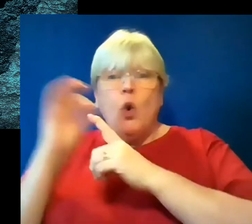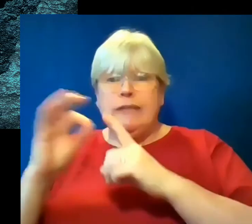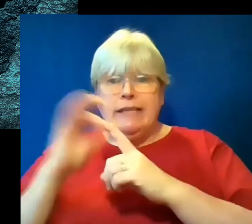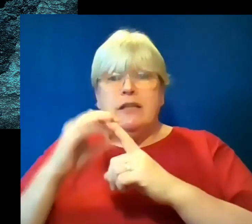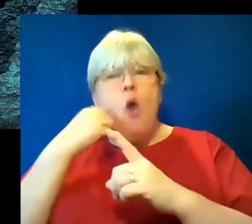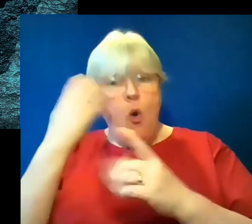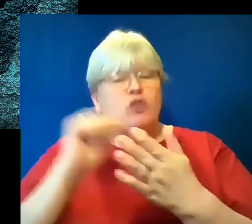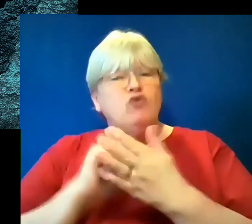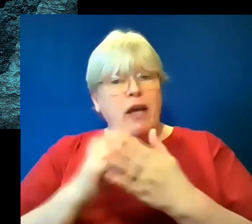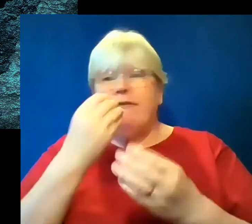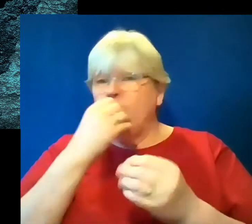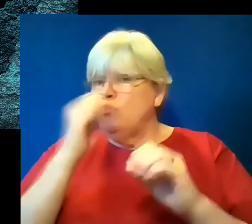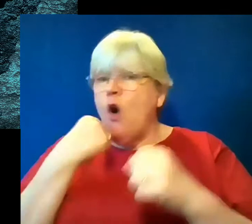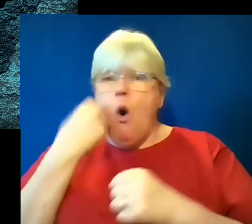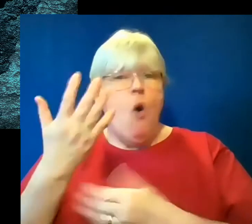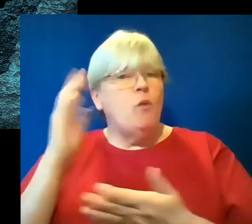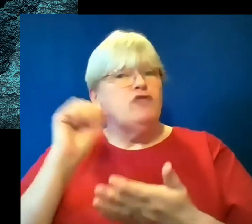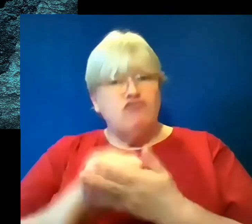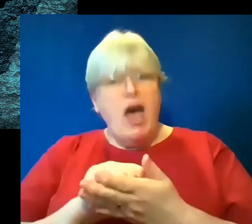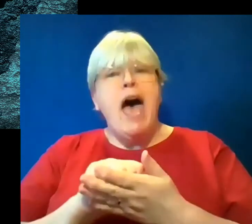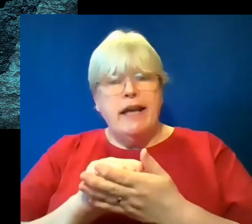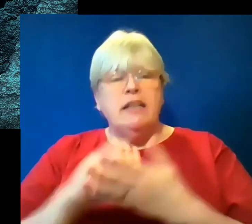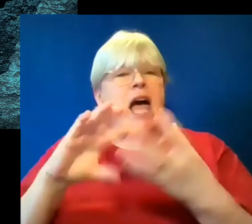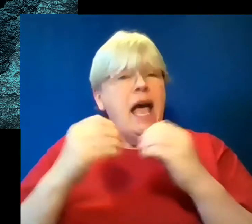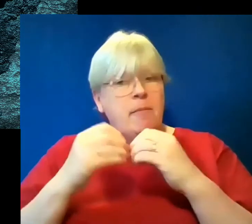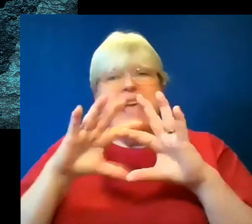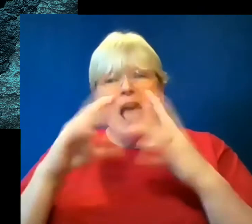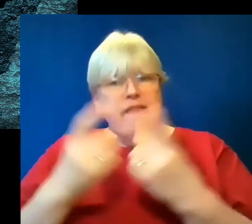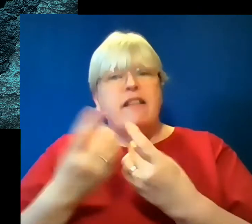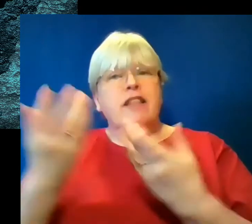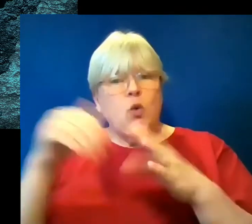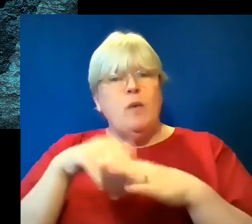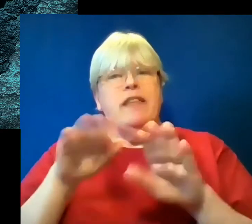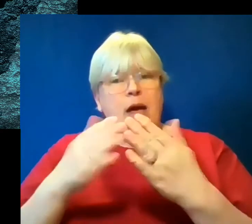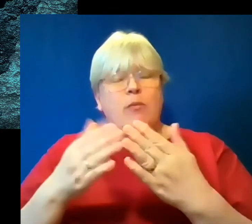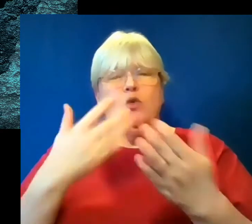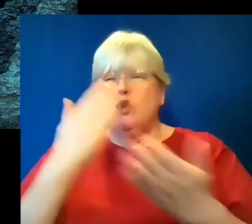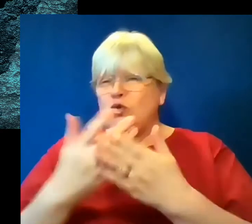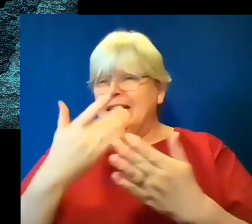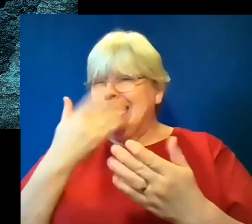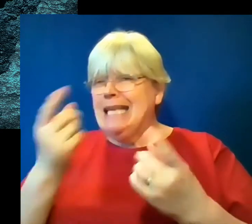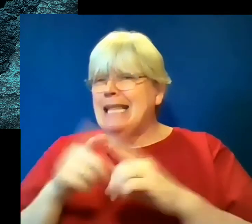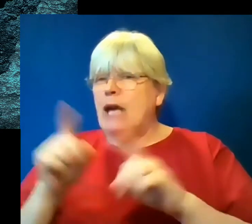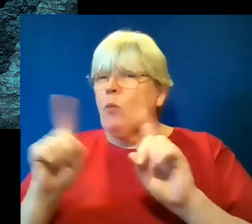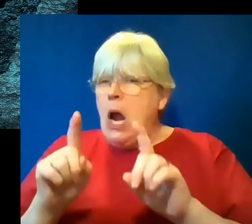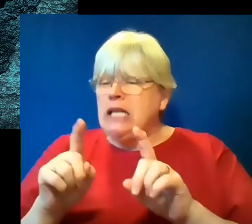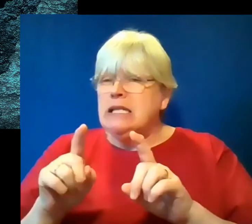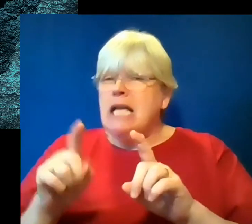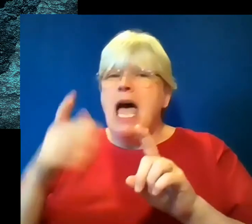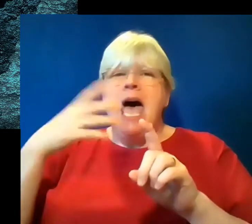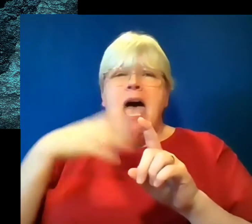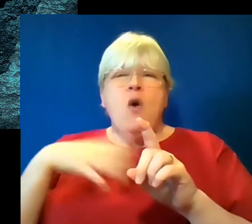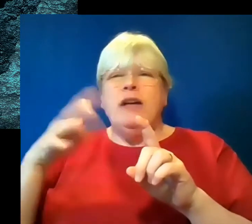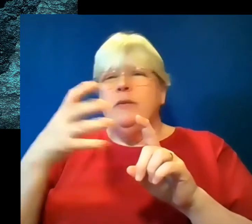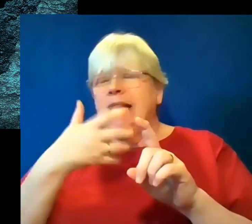The food is always, I try to make all the food that's in my book so I know what it really tastes like. I want to have them sort of heated by